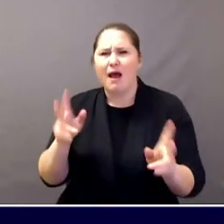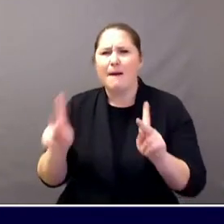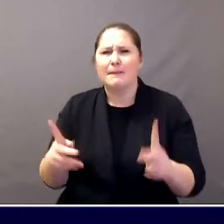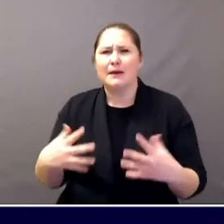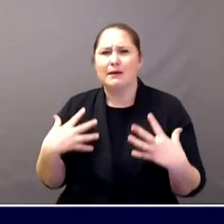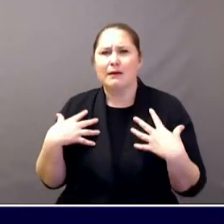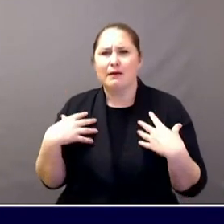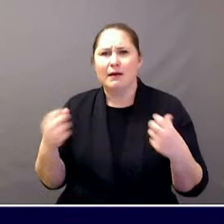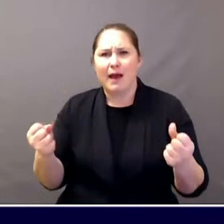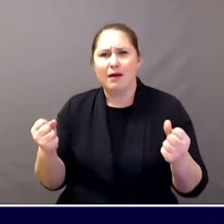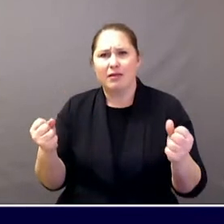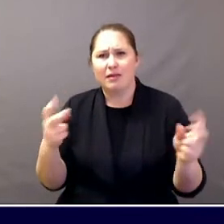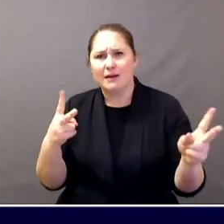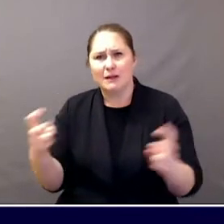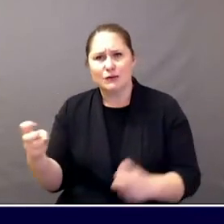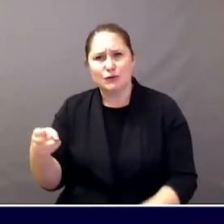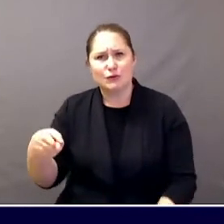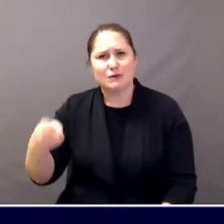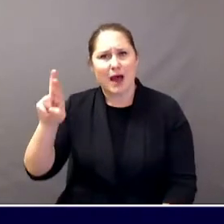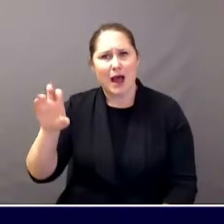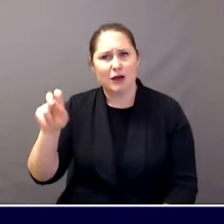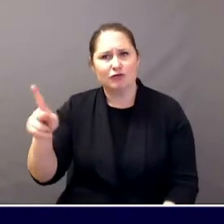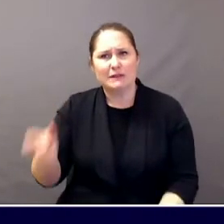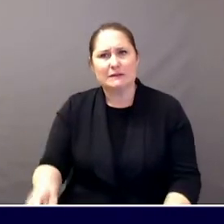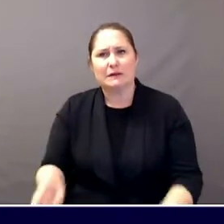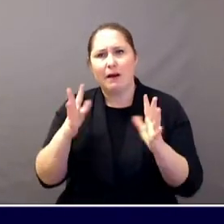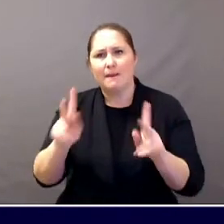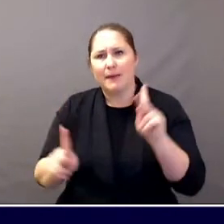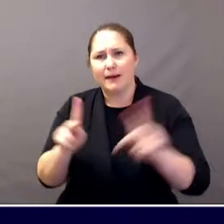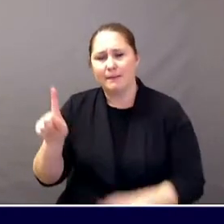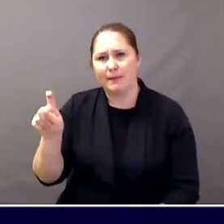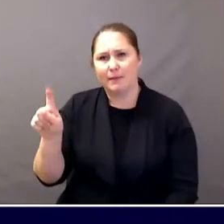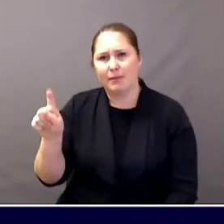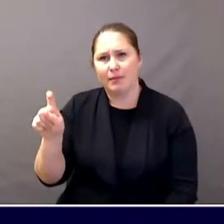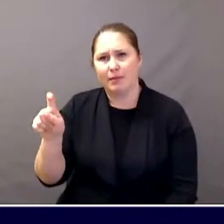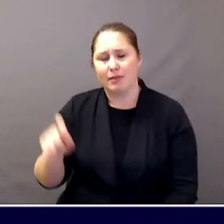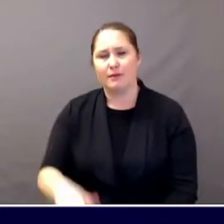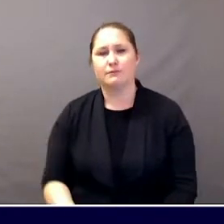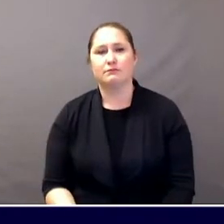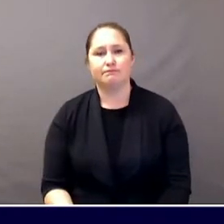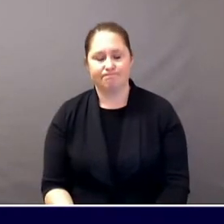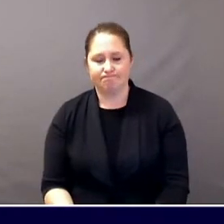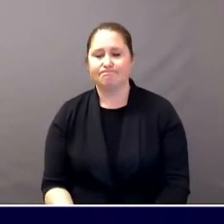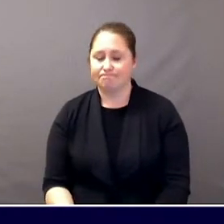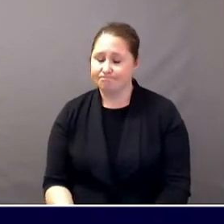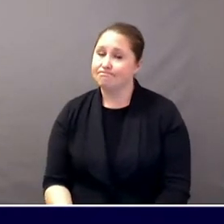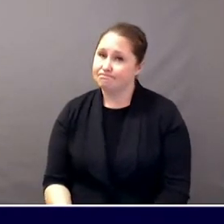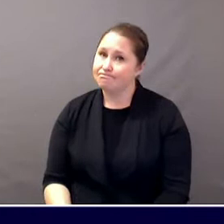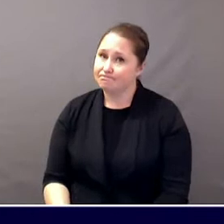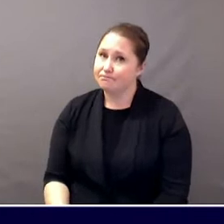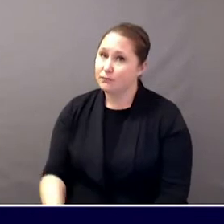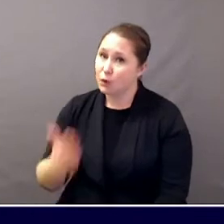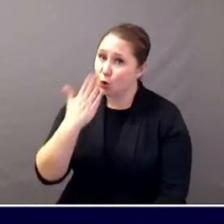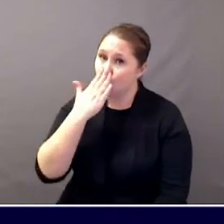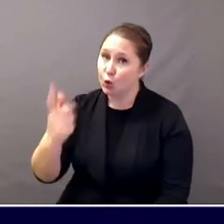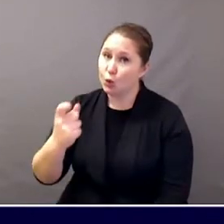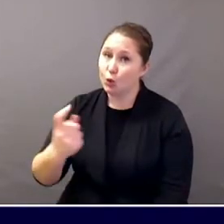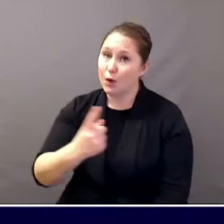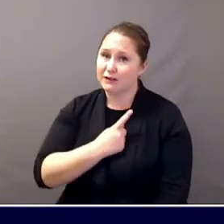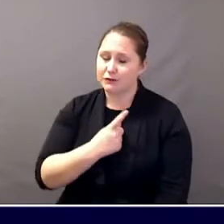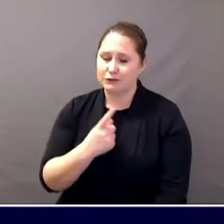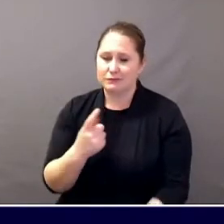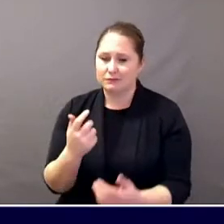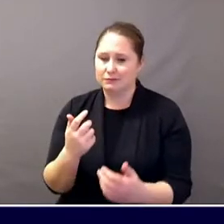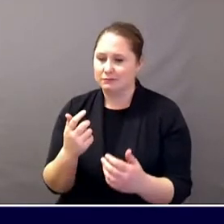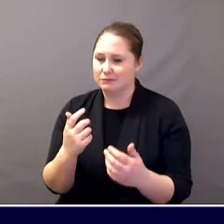what kinds of medical conditions you're talking about? Good question. And it is pretty difficult to designate